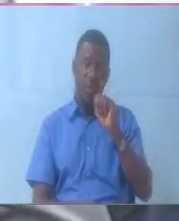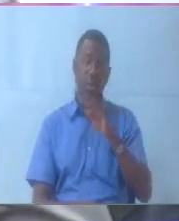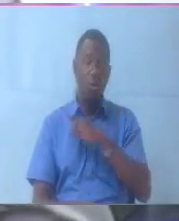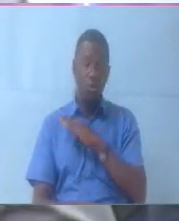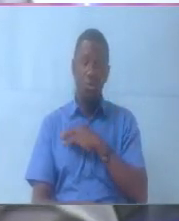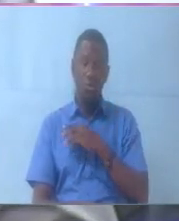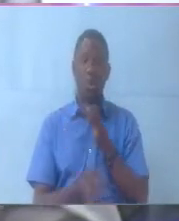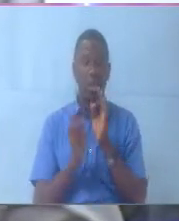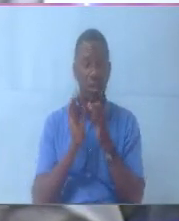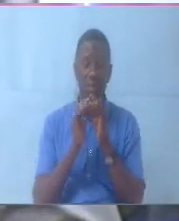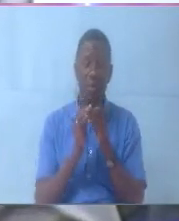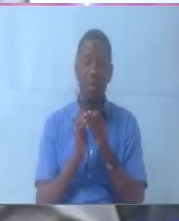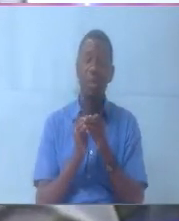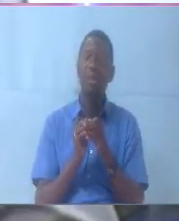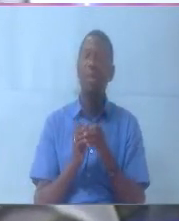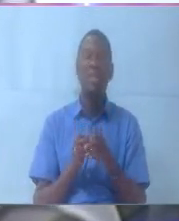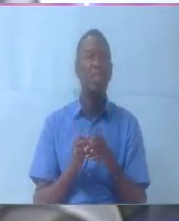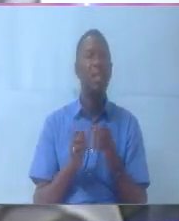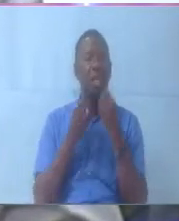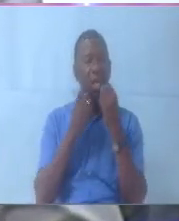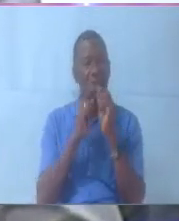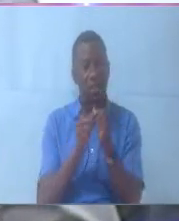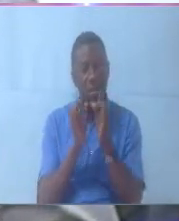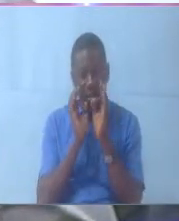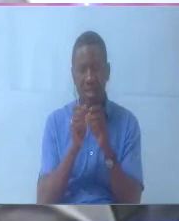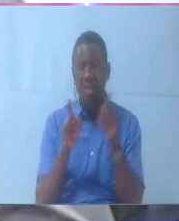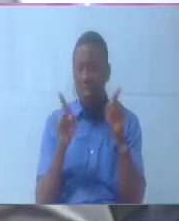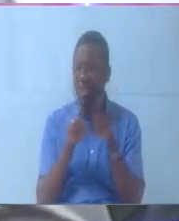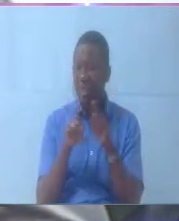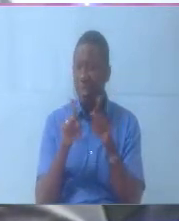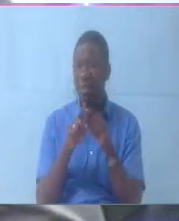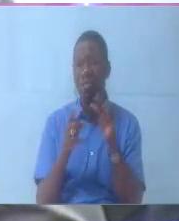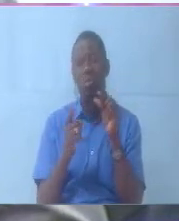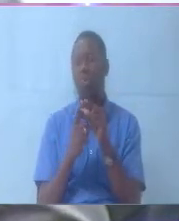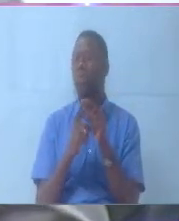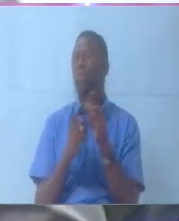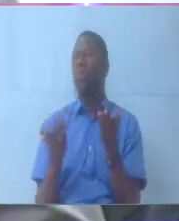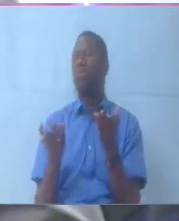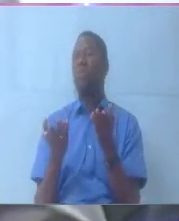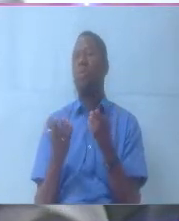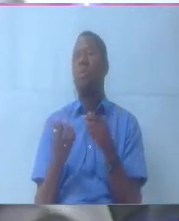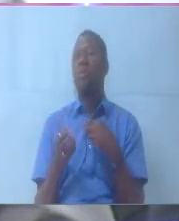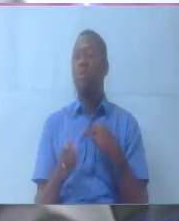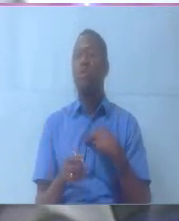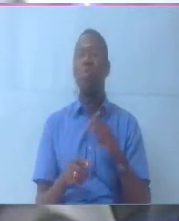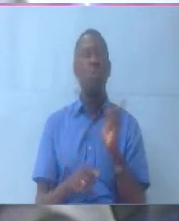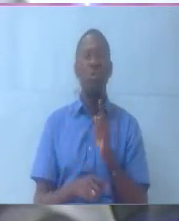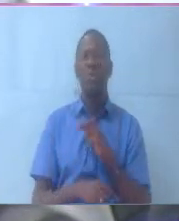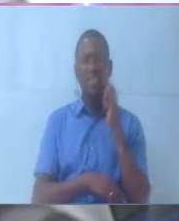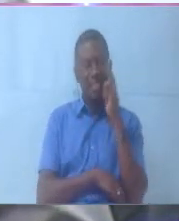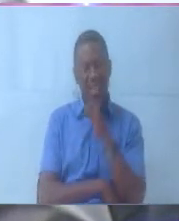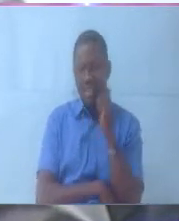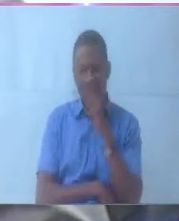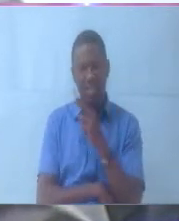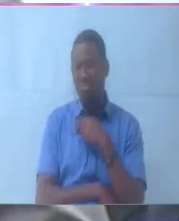He echoed similar sentiment. But our efforts proved futile.